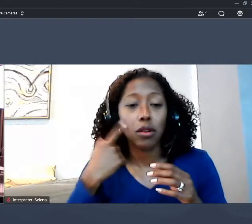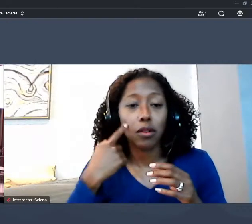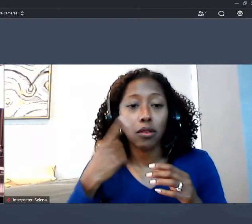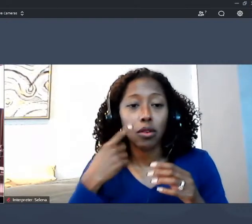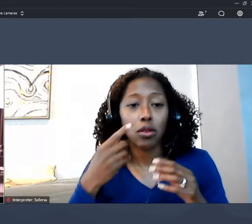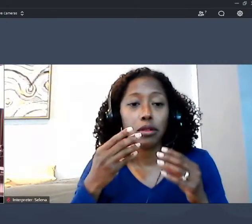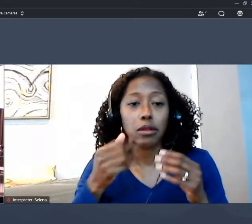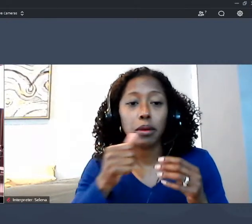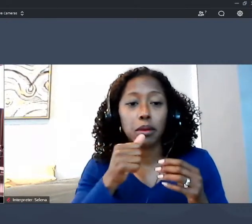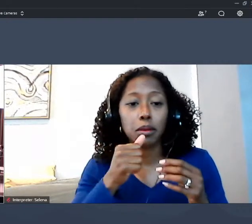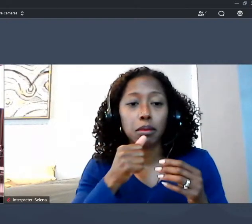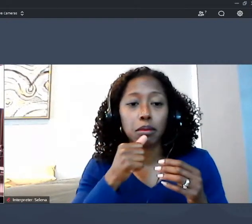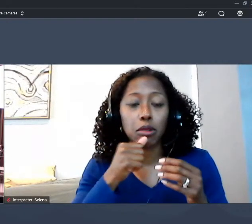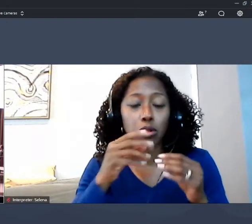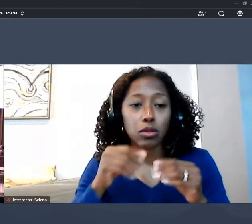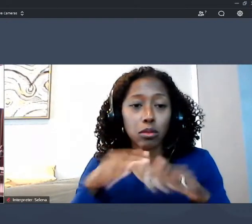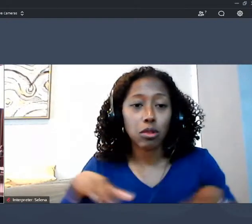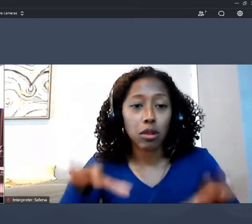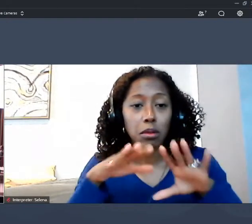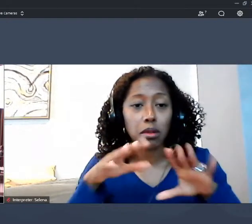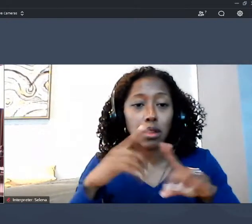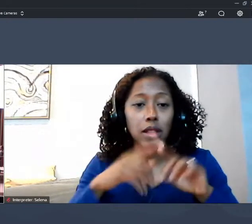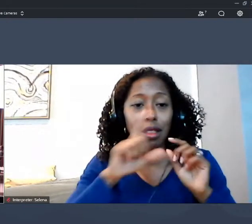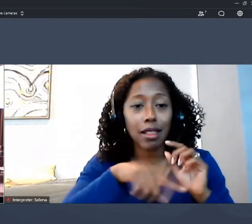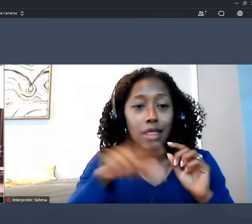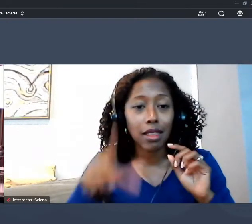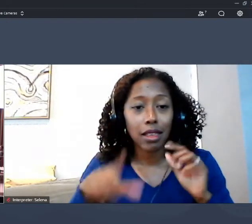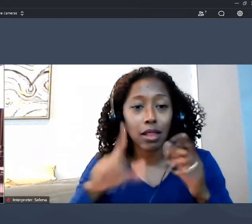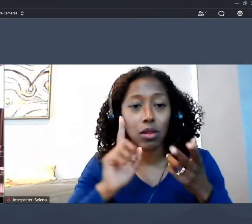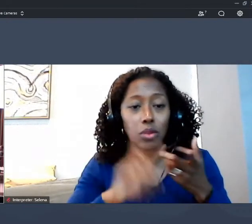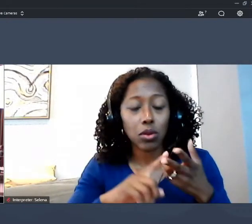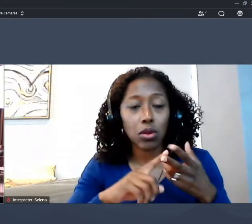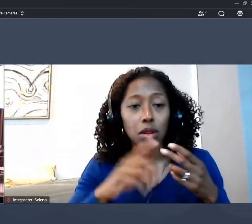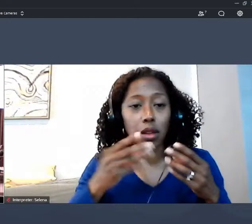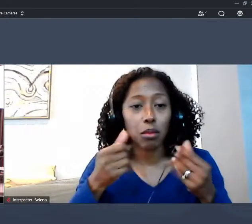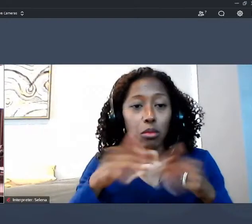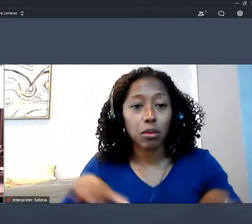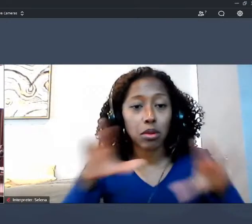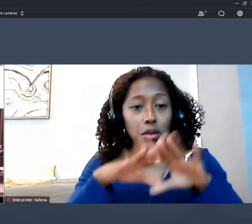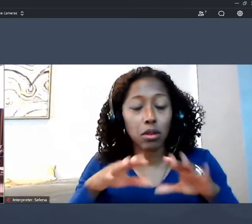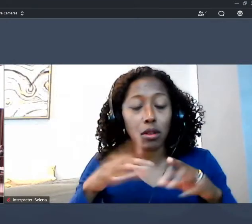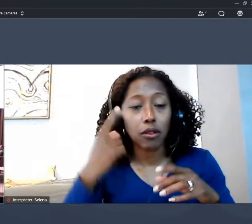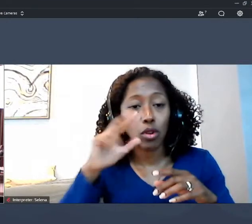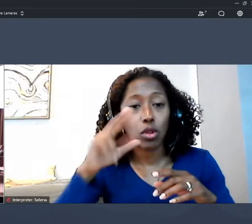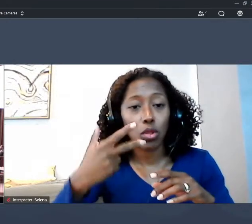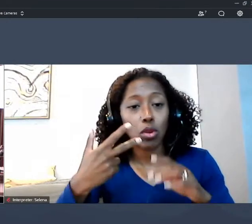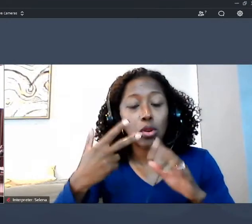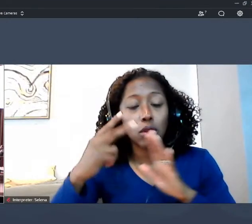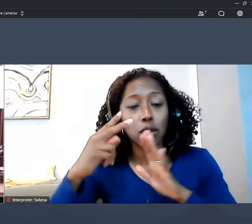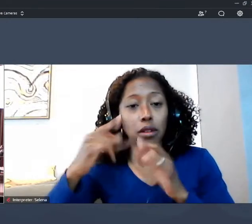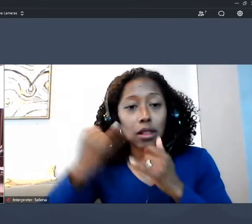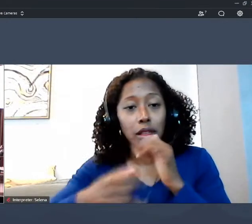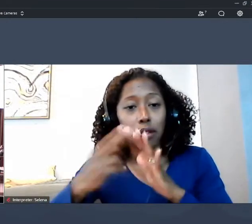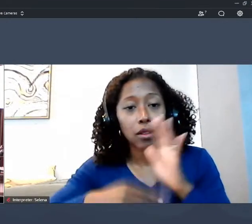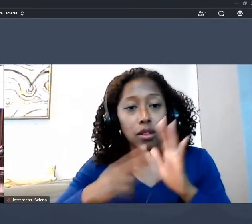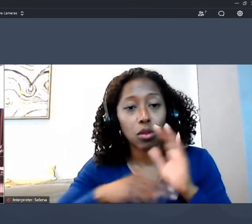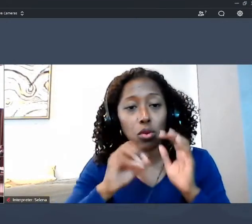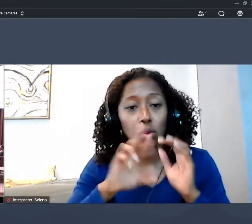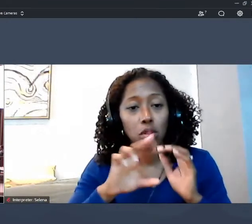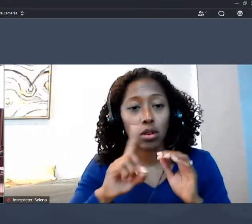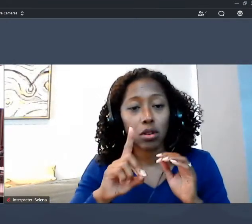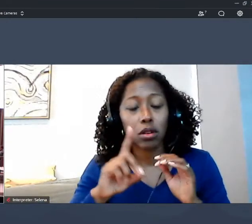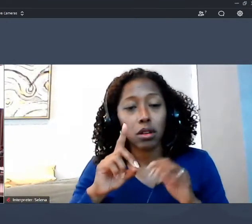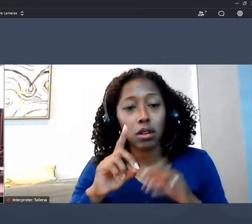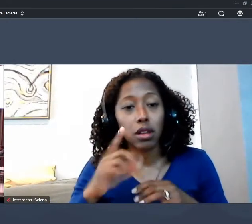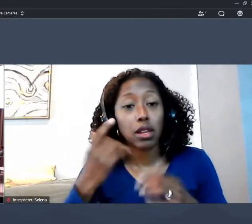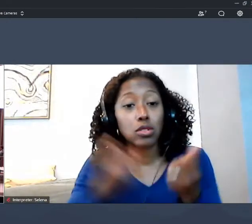property regarding landlords or property owners up for third and final reading. Ordinance number 5790 is sponsored